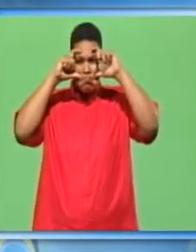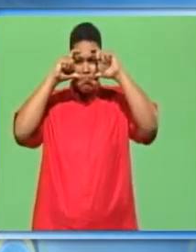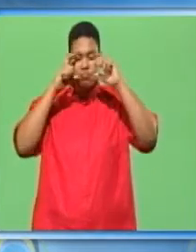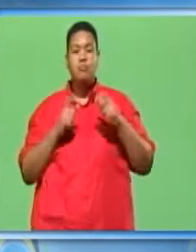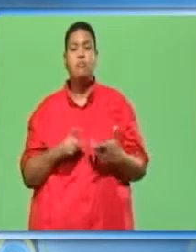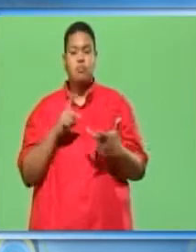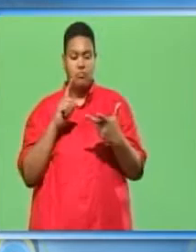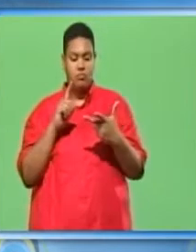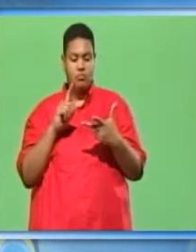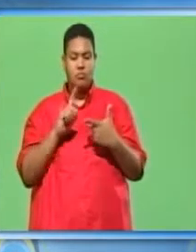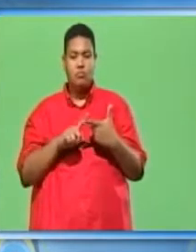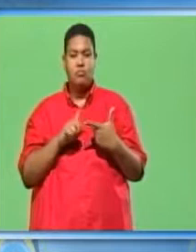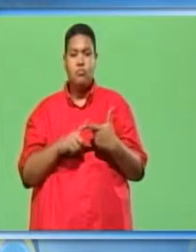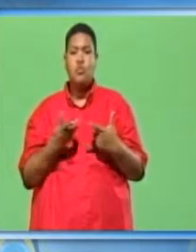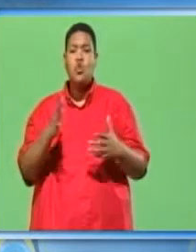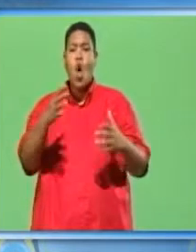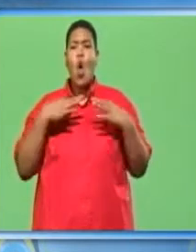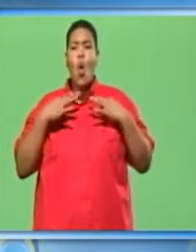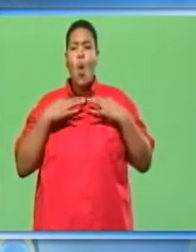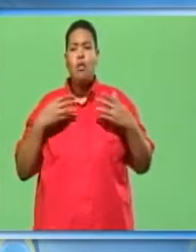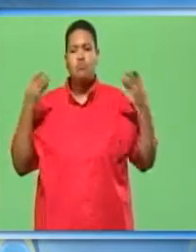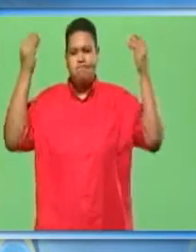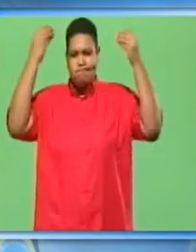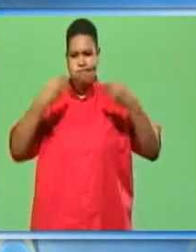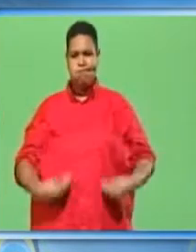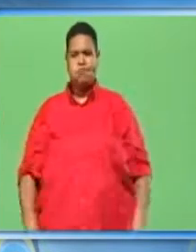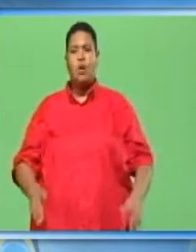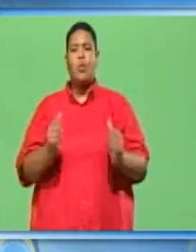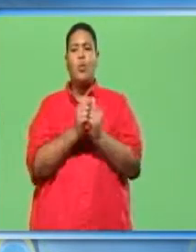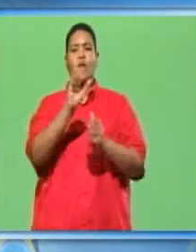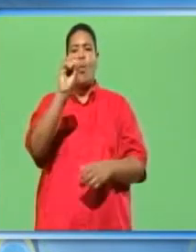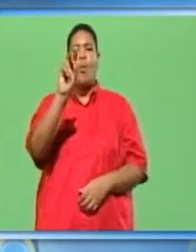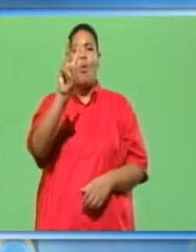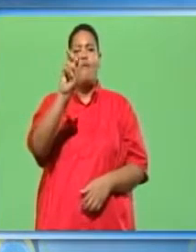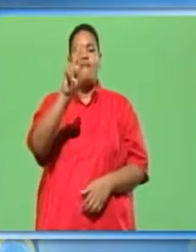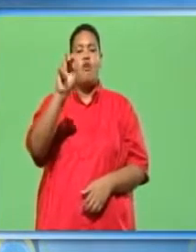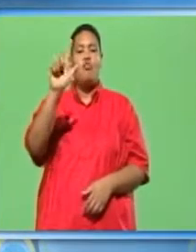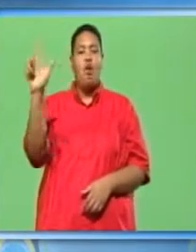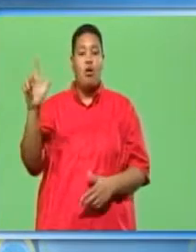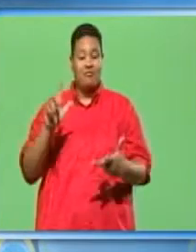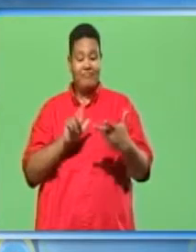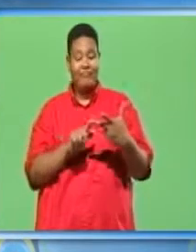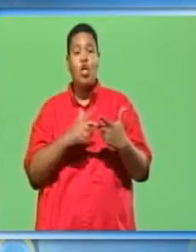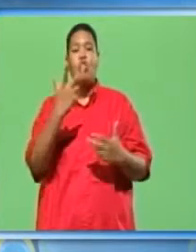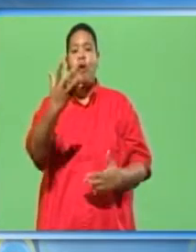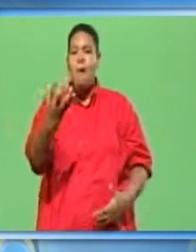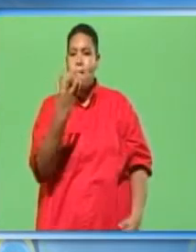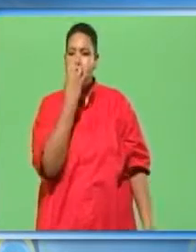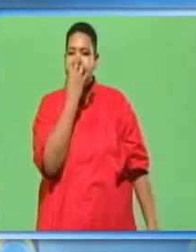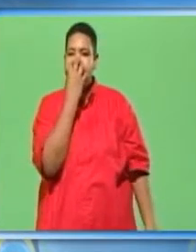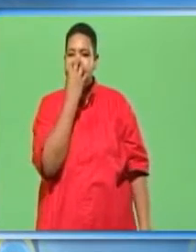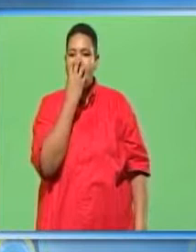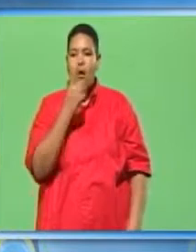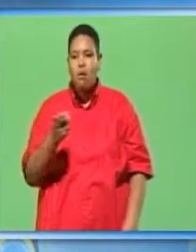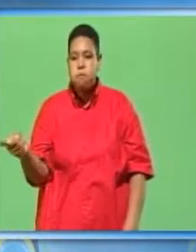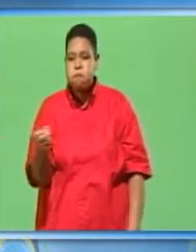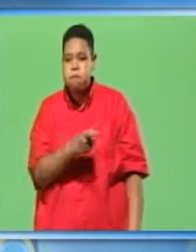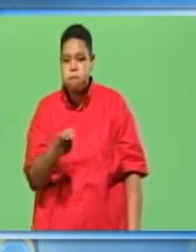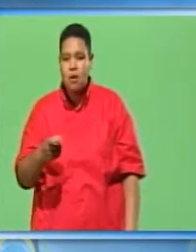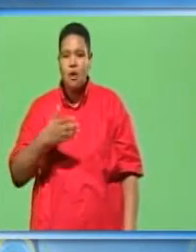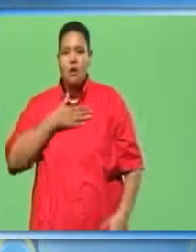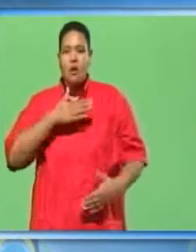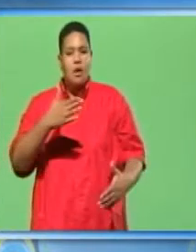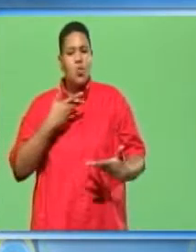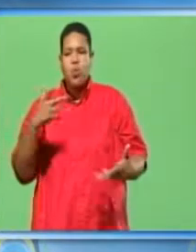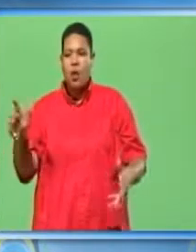2. Cover your clothing with an overall. 3. Wear a respirator when you are spraying finishing